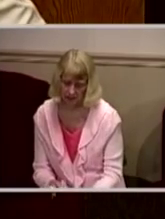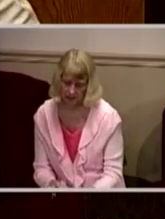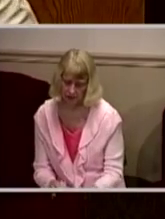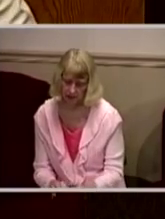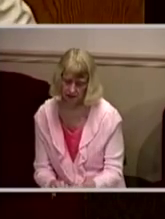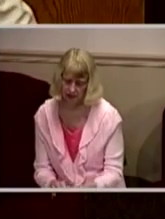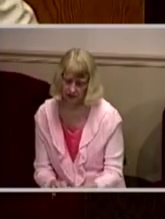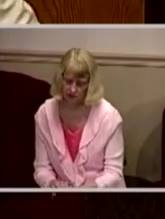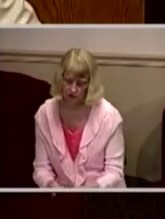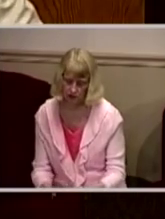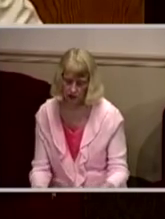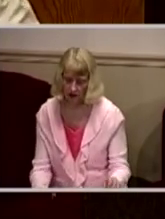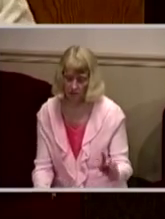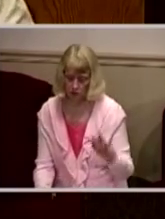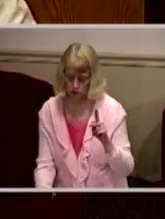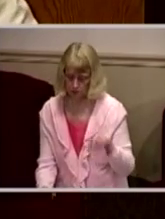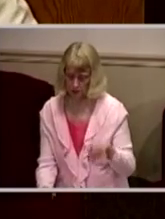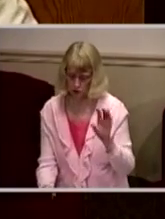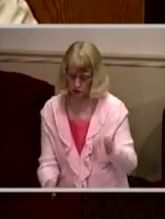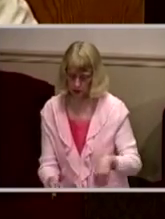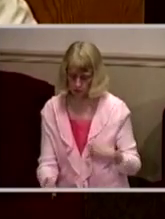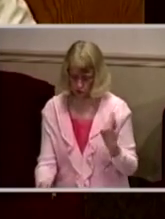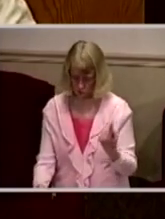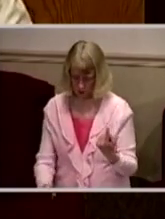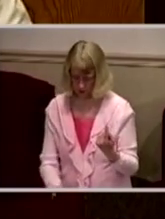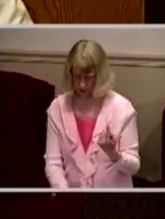point is, nevertheless,